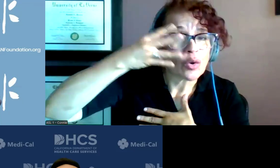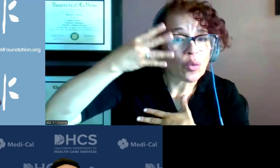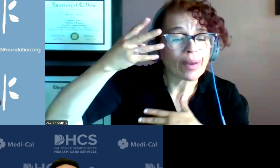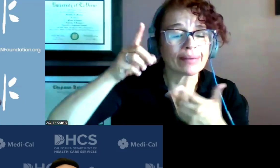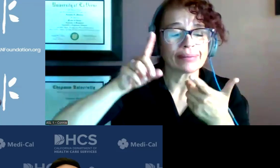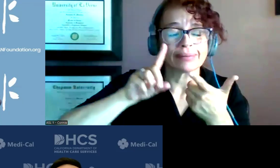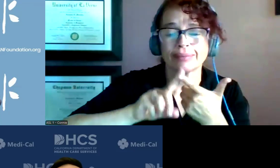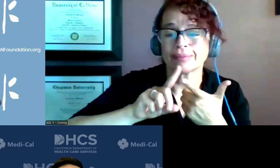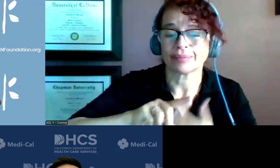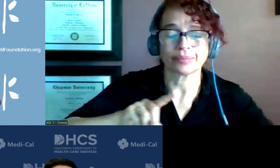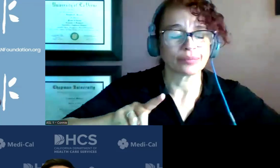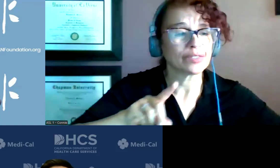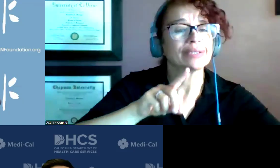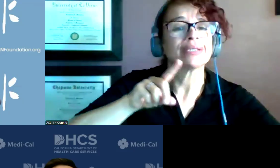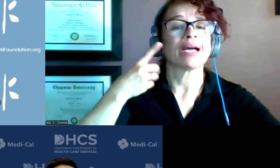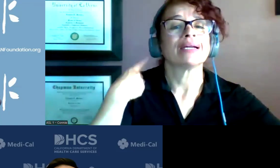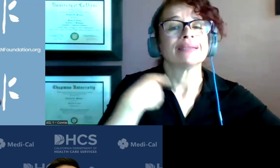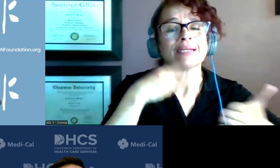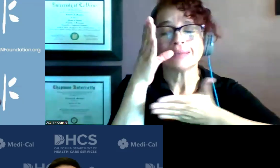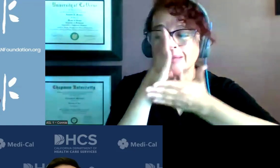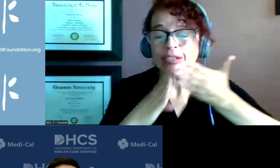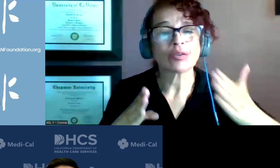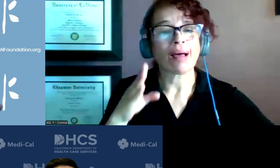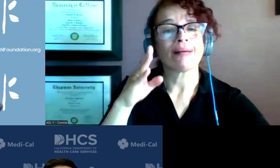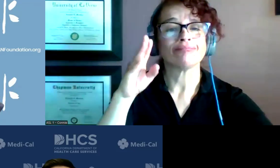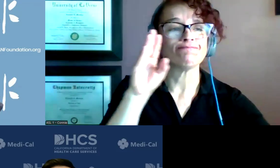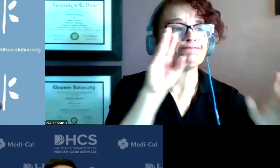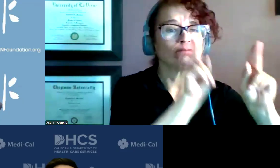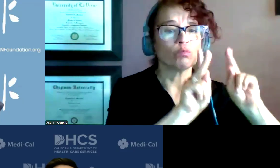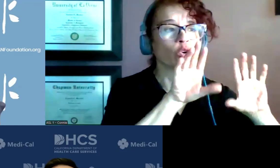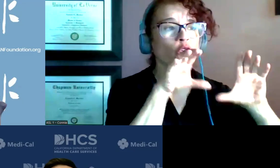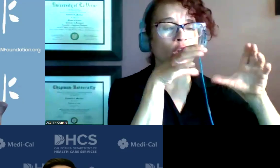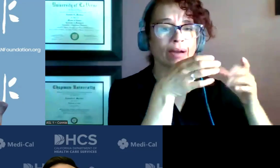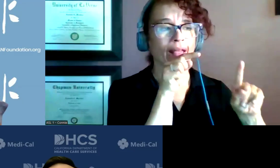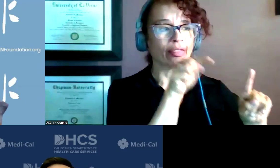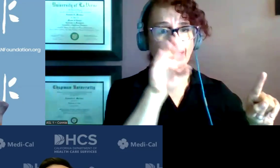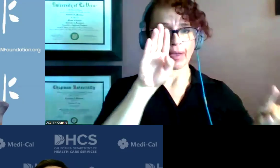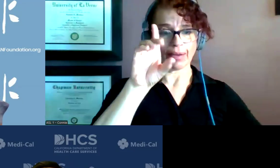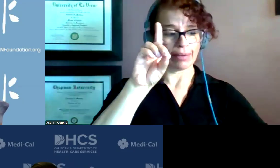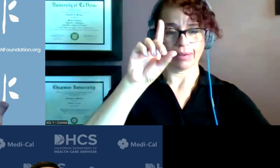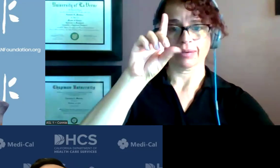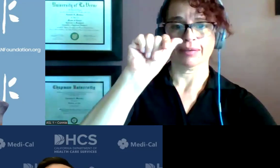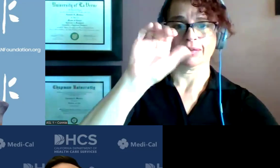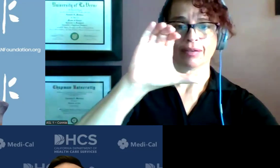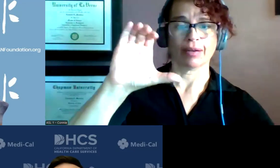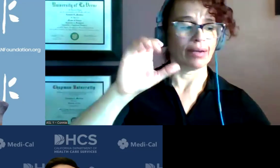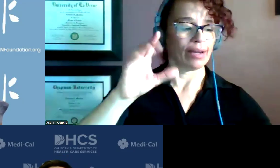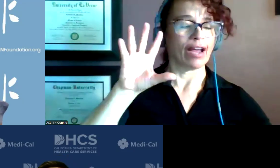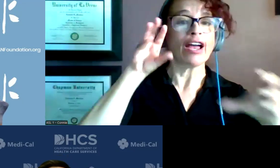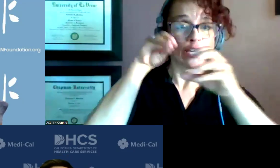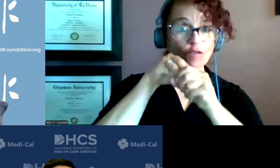And I know we have some members of DACLAC here today that are involved